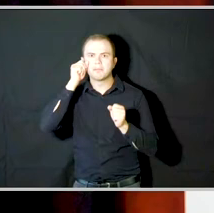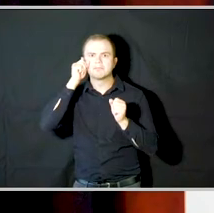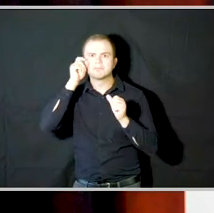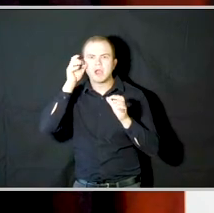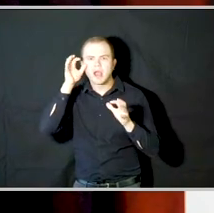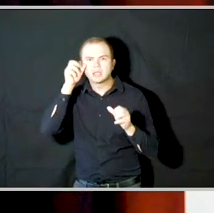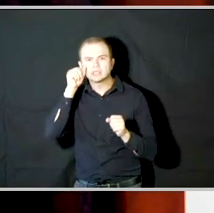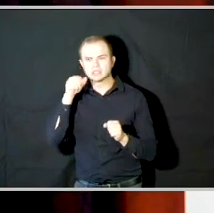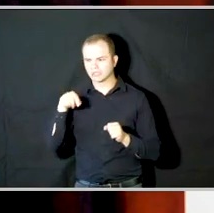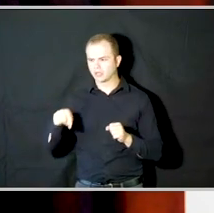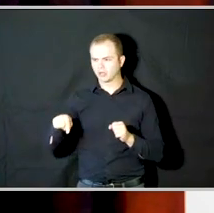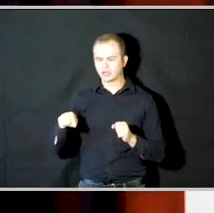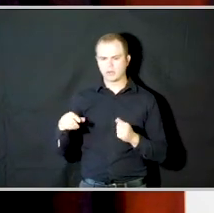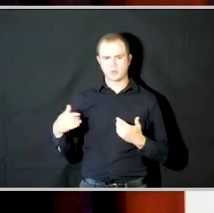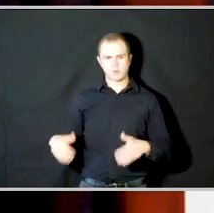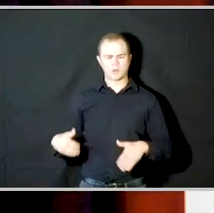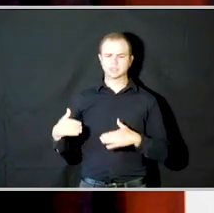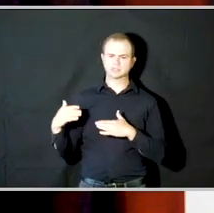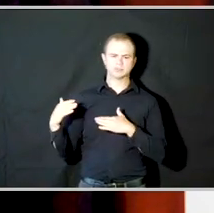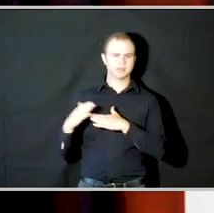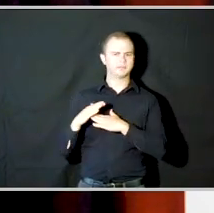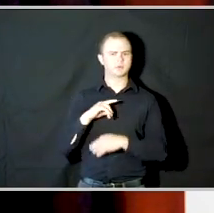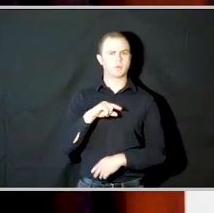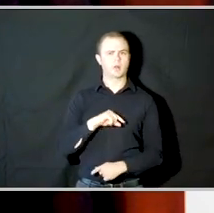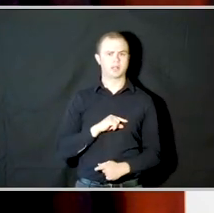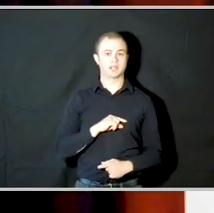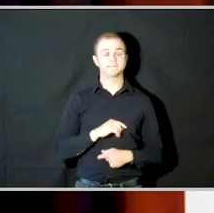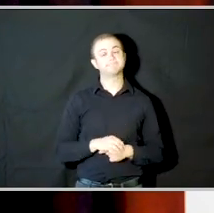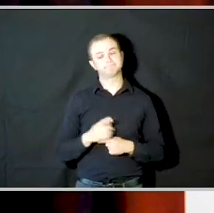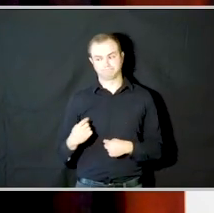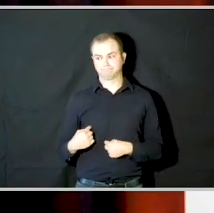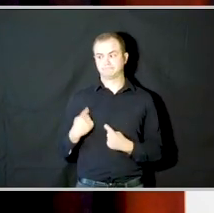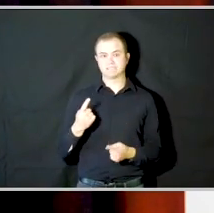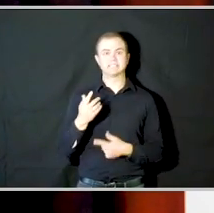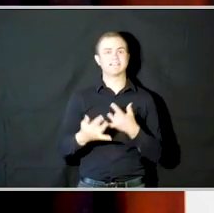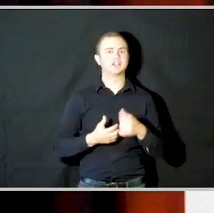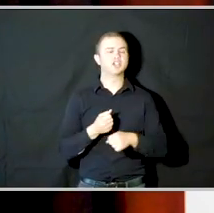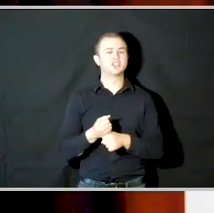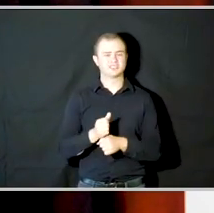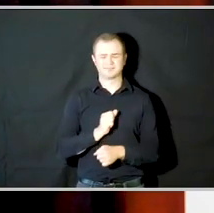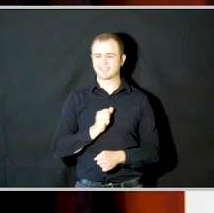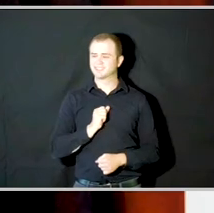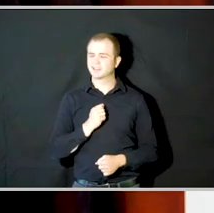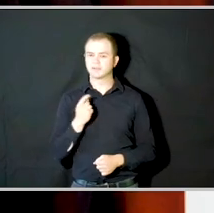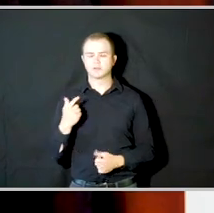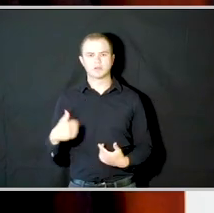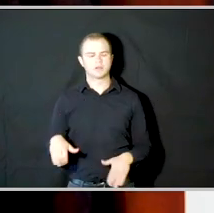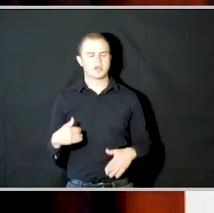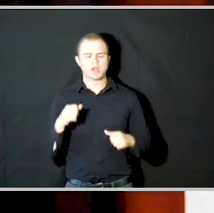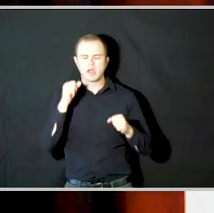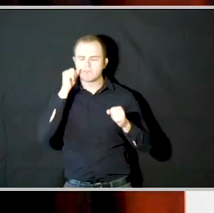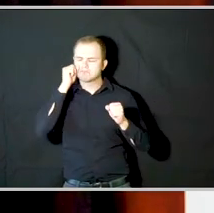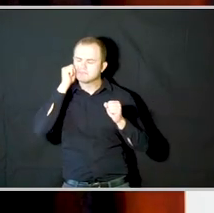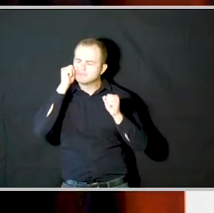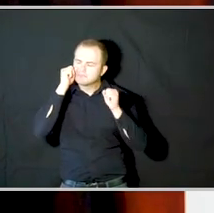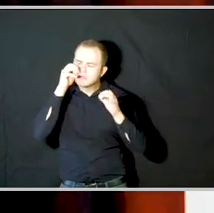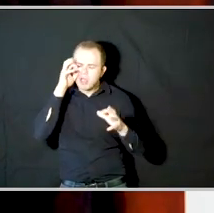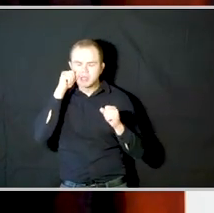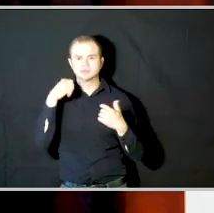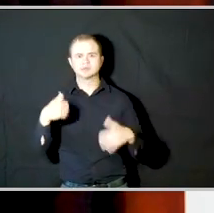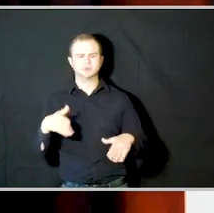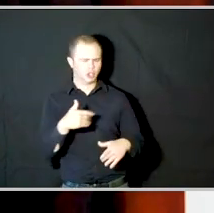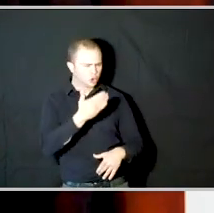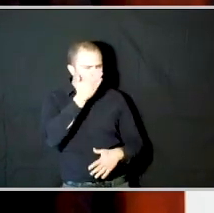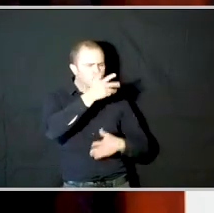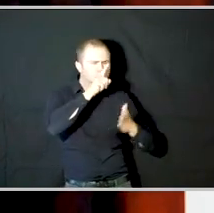level of delivery. I have, for the last several years, been amazed at the kinds of research that's been done,